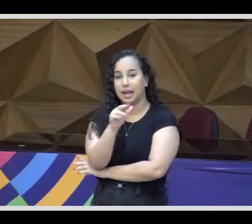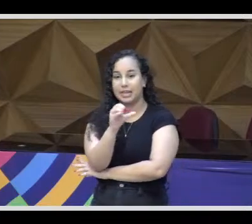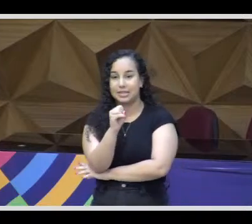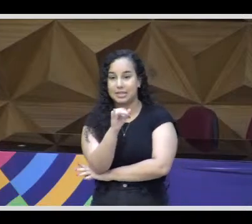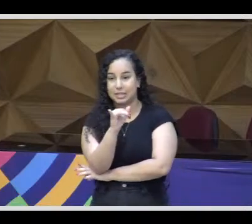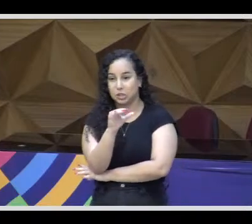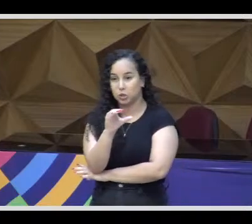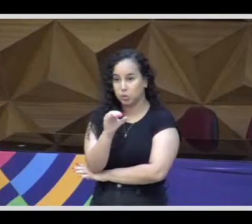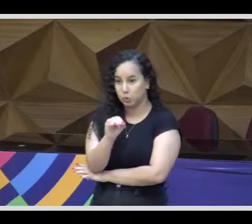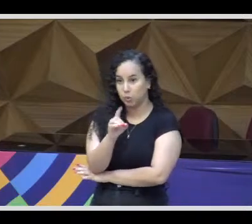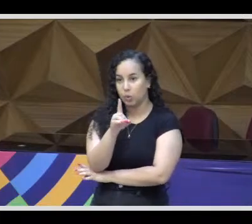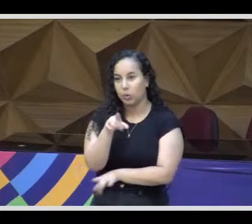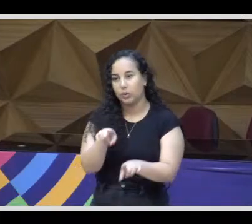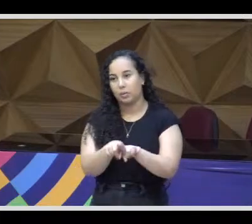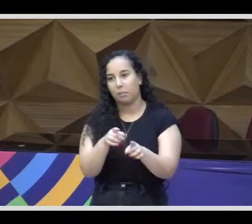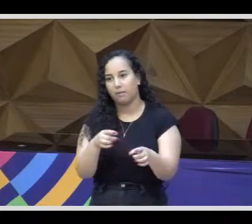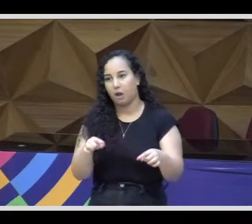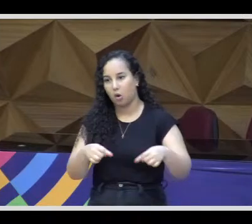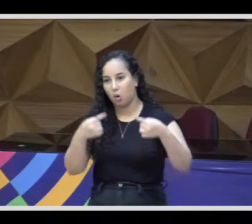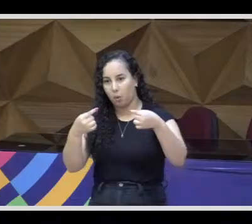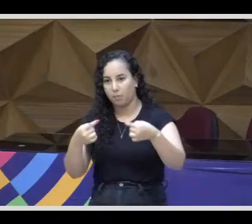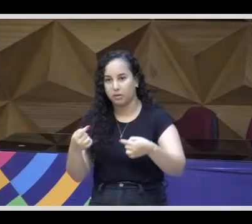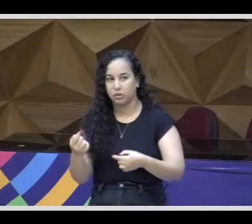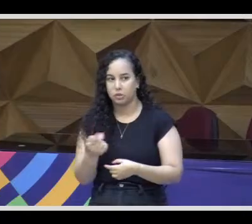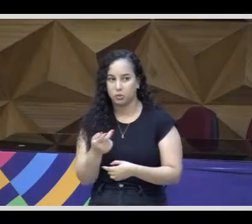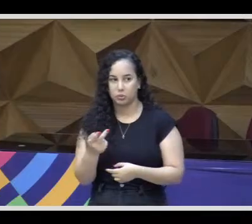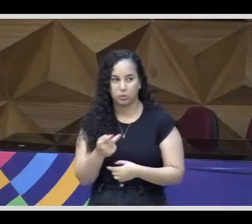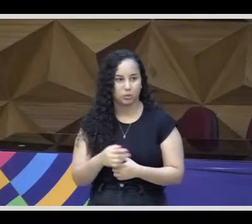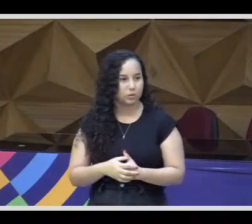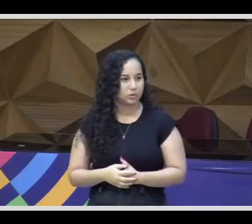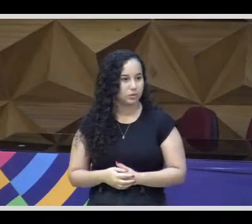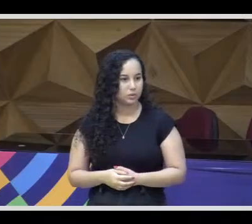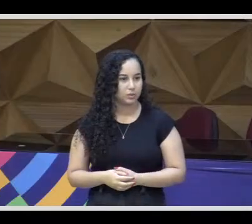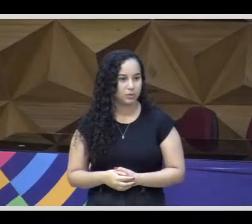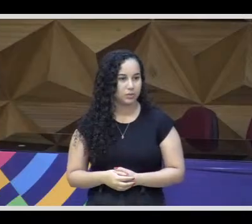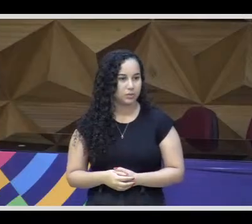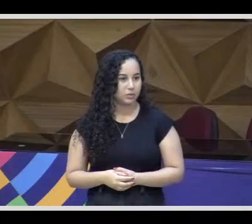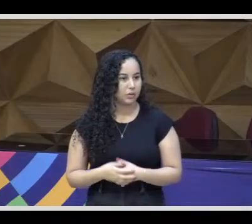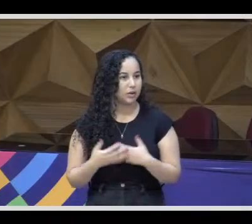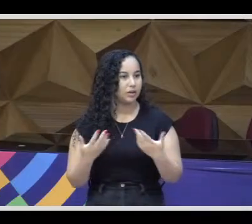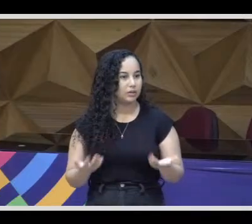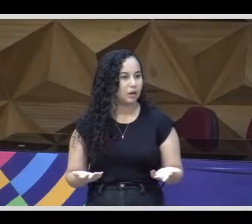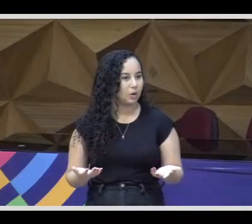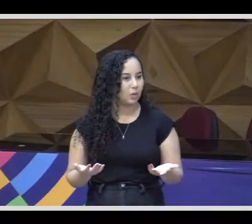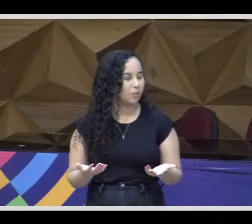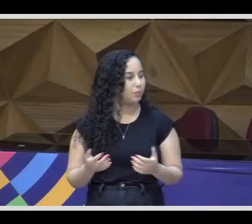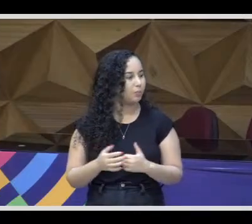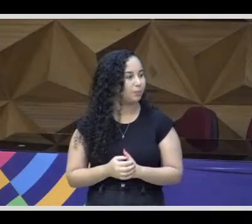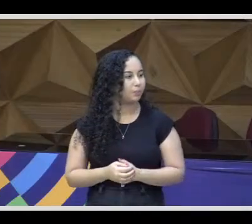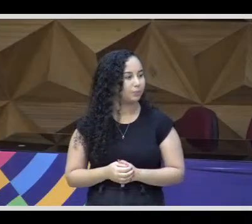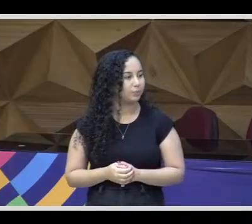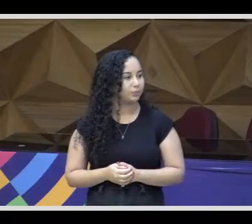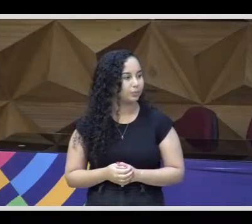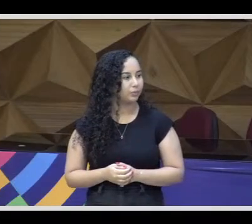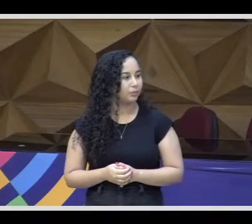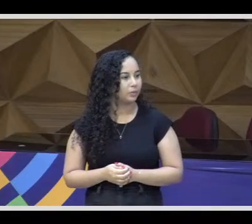competitor, will also have between 49 and 51%. So